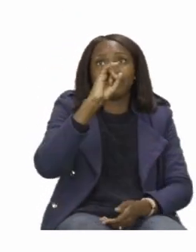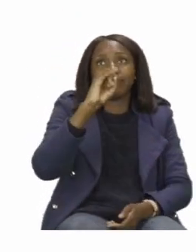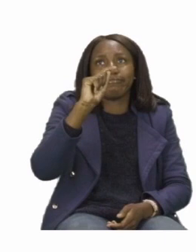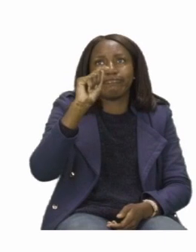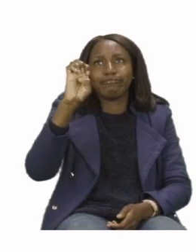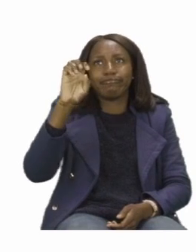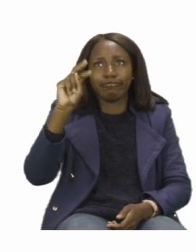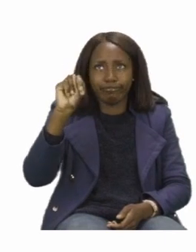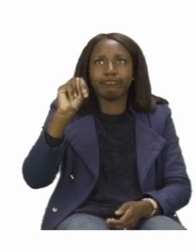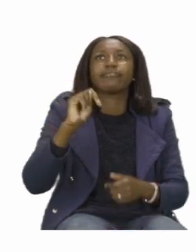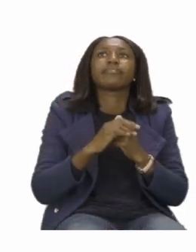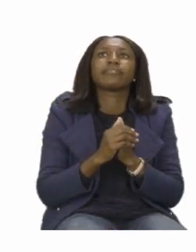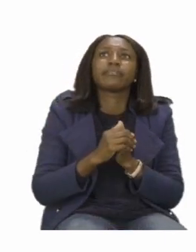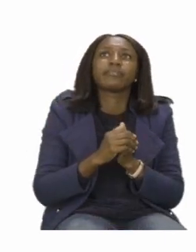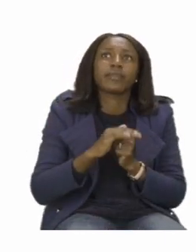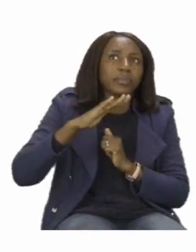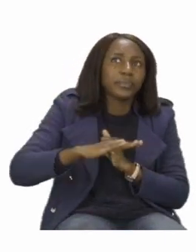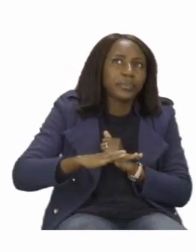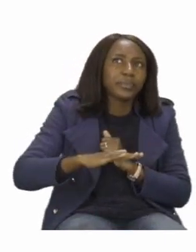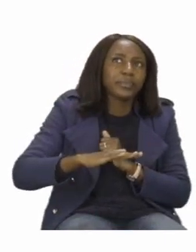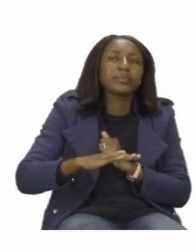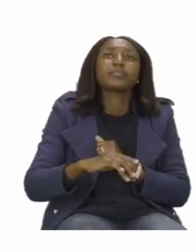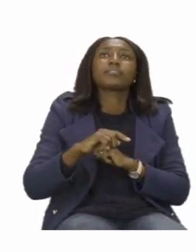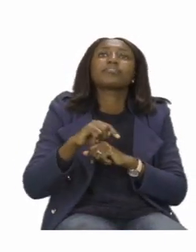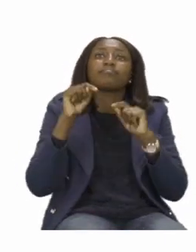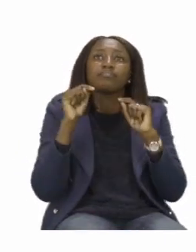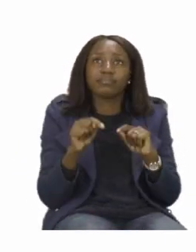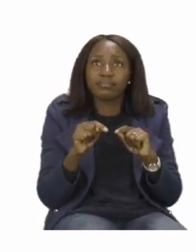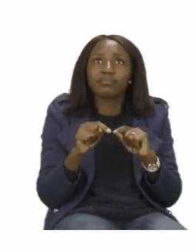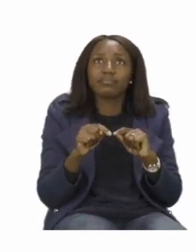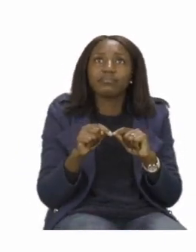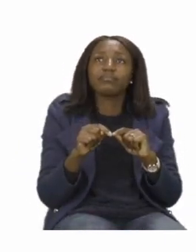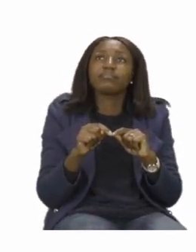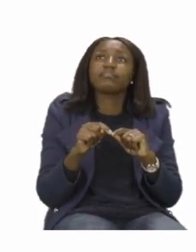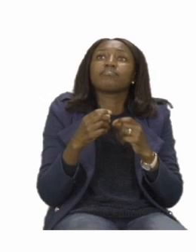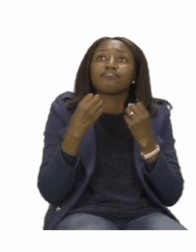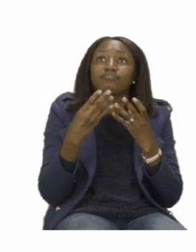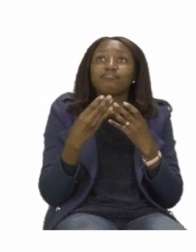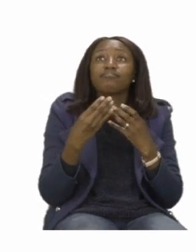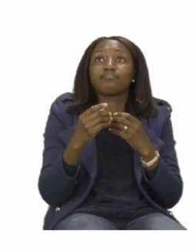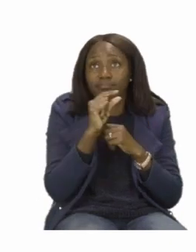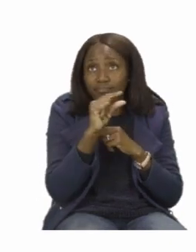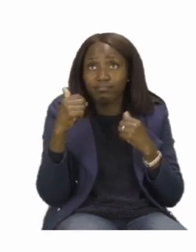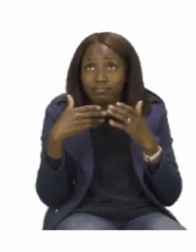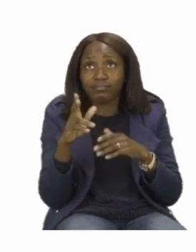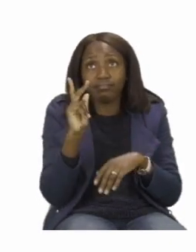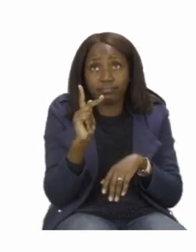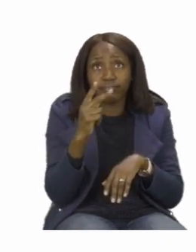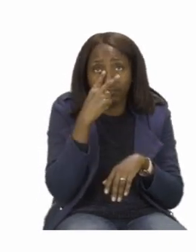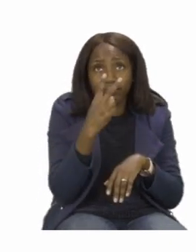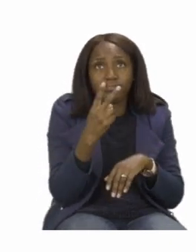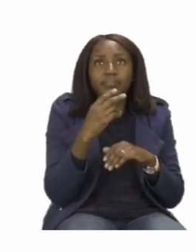So, we're going to try and give you more words that start with k. Let's take a look at the